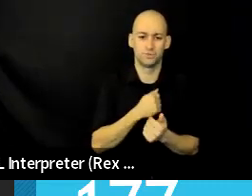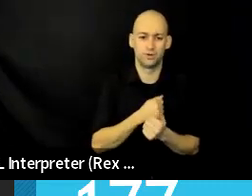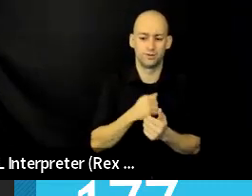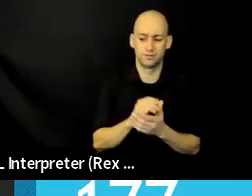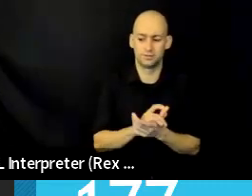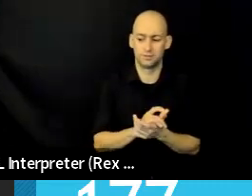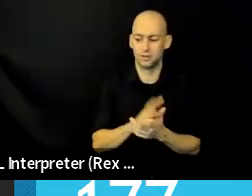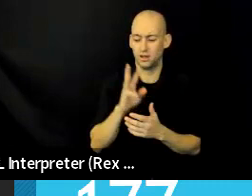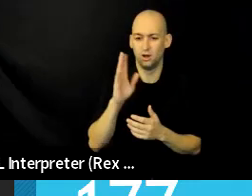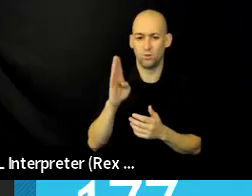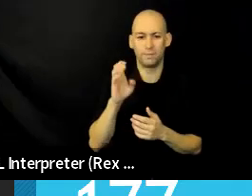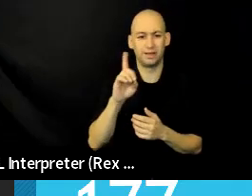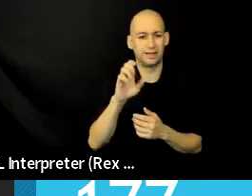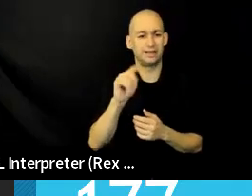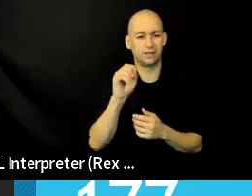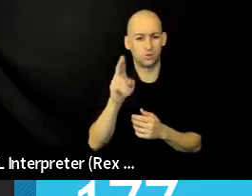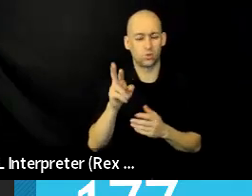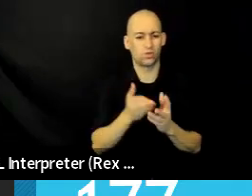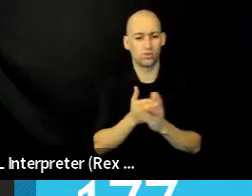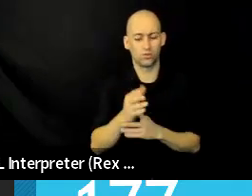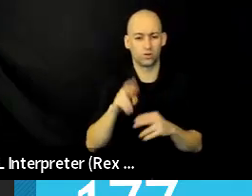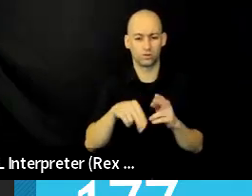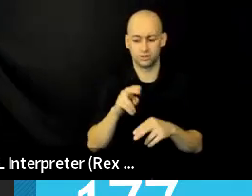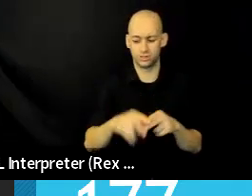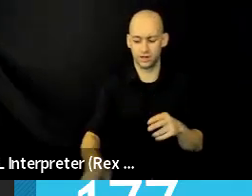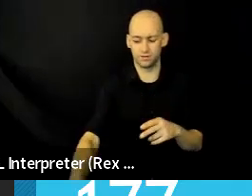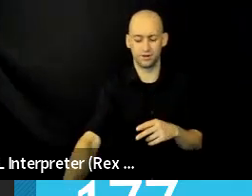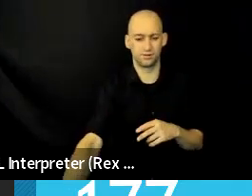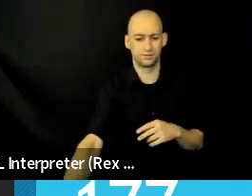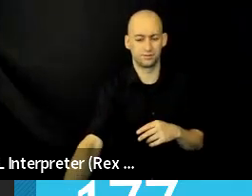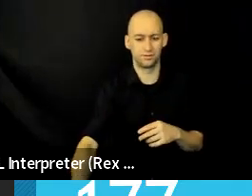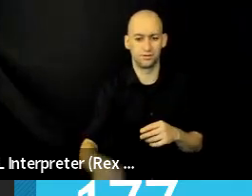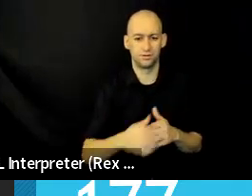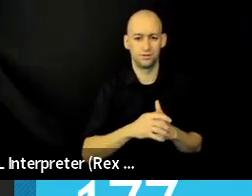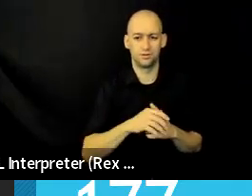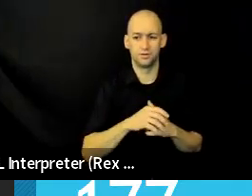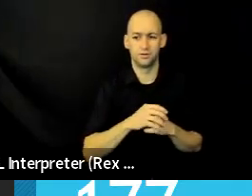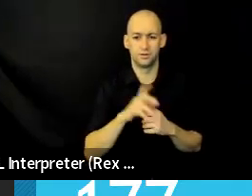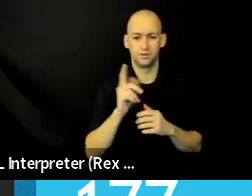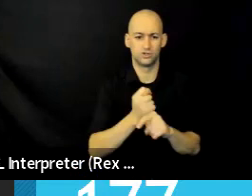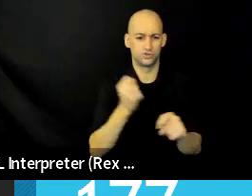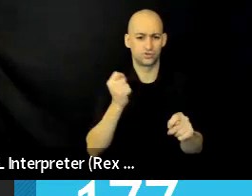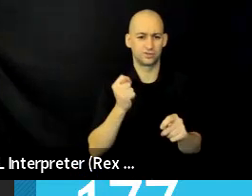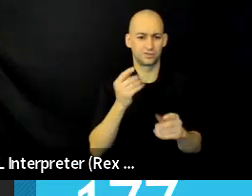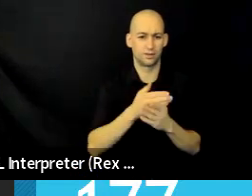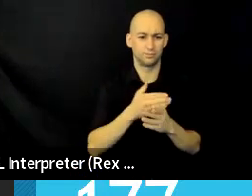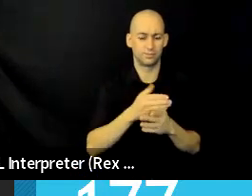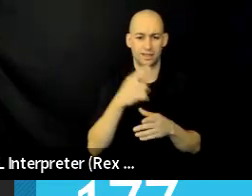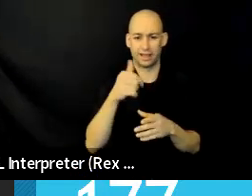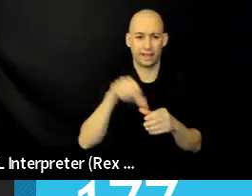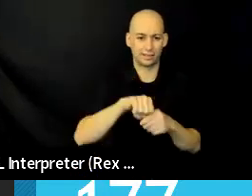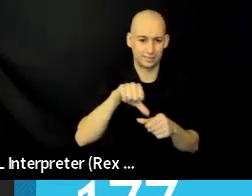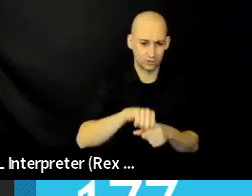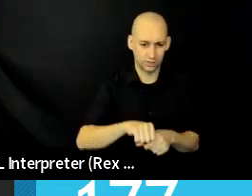that there's going to be detours during construction that would allow access. Truck stops, gas stations